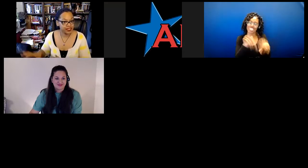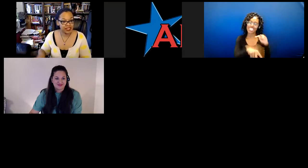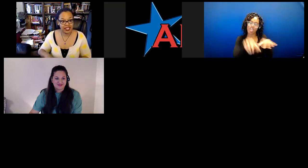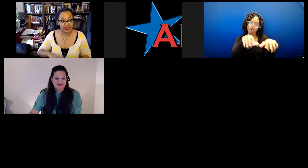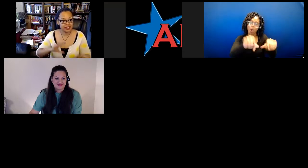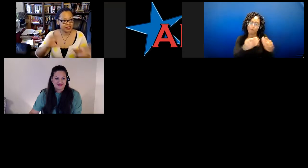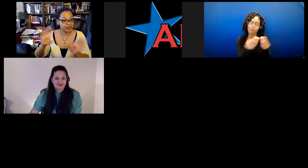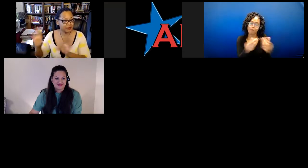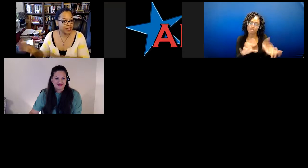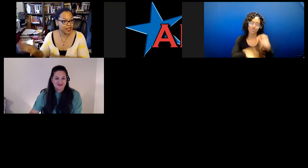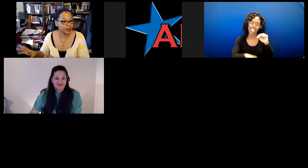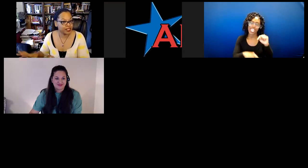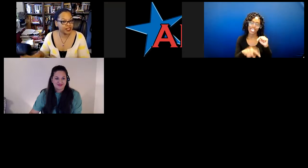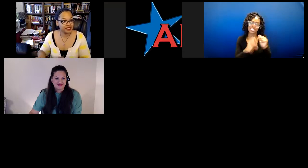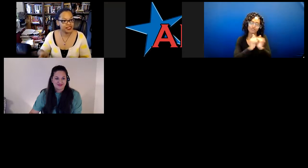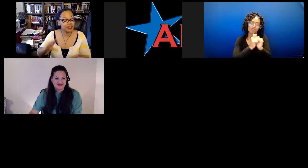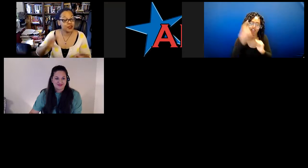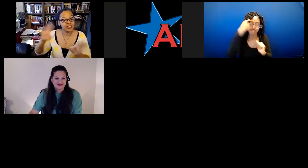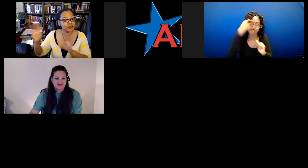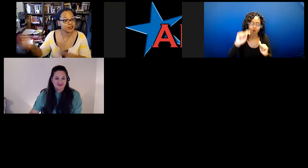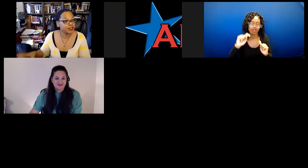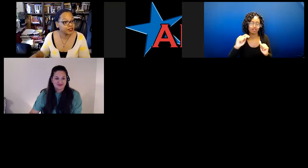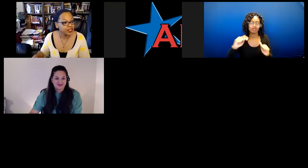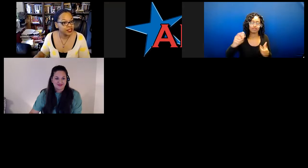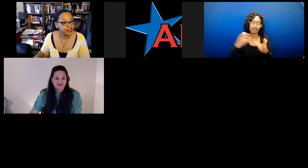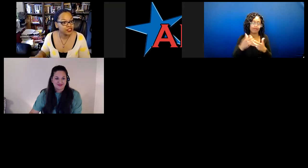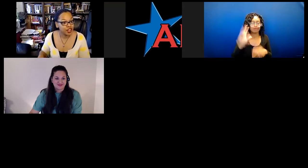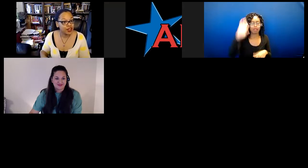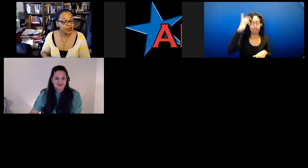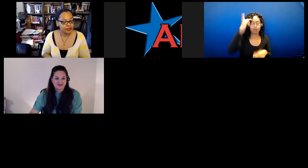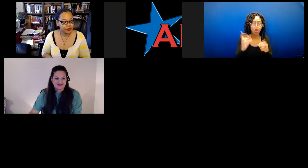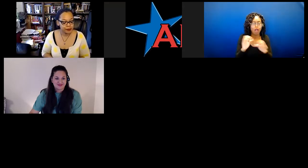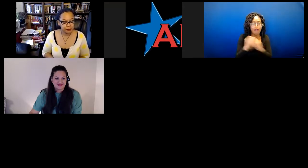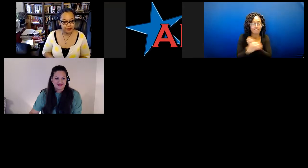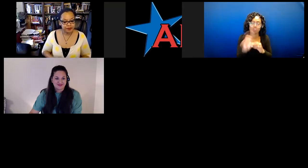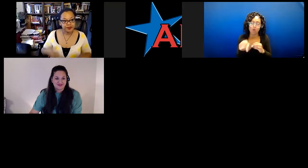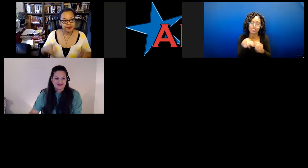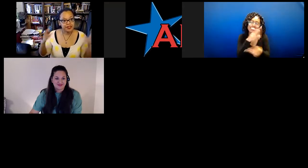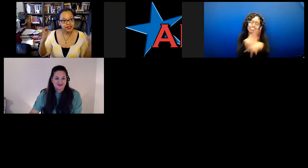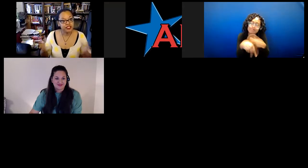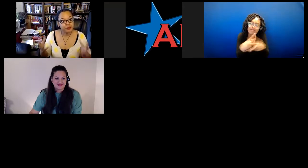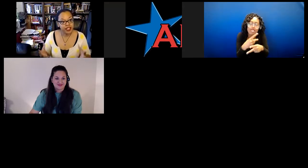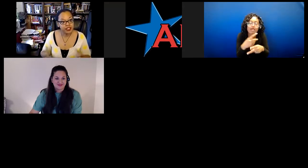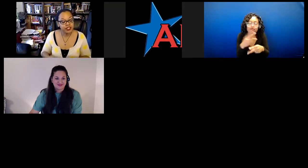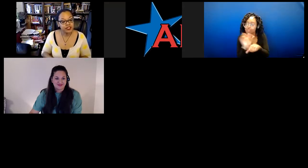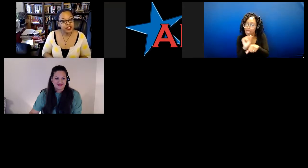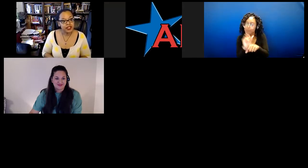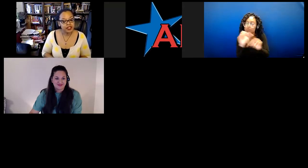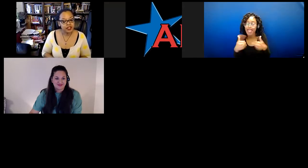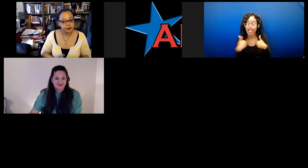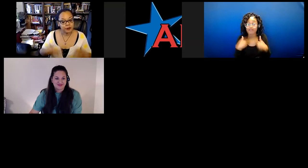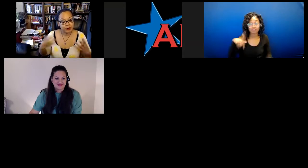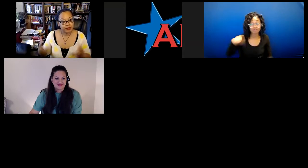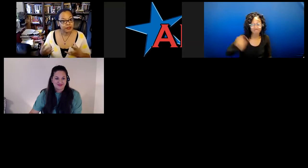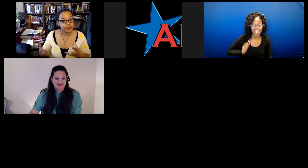office, they can't bank with us, you can only have certain jobs. The Spaniards,